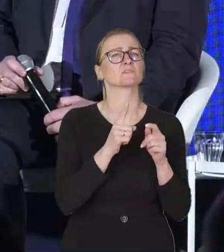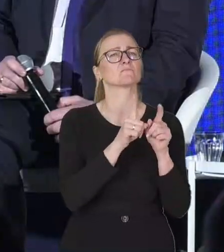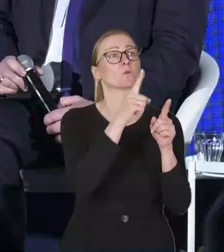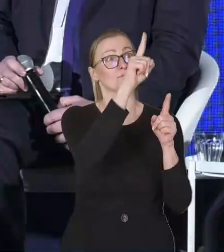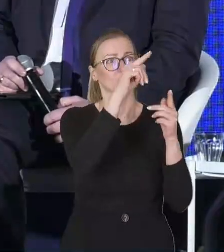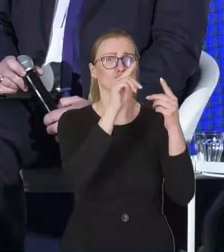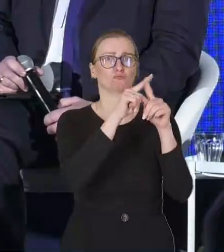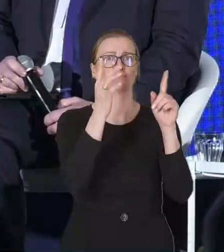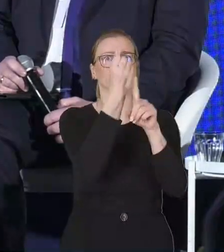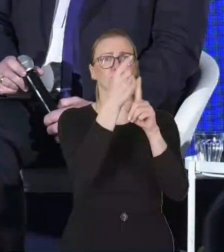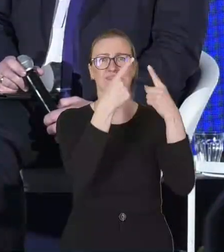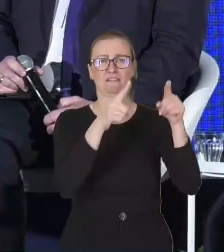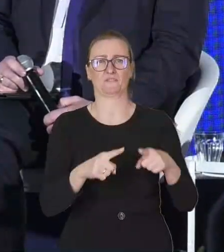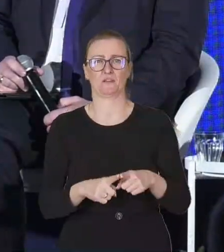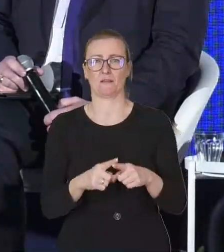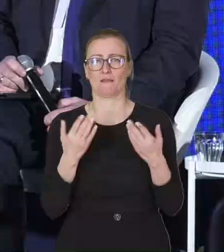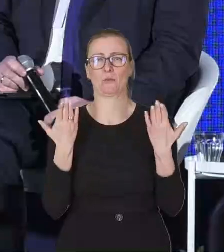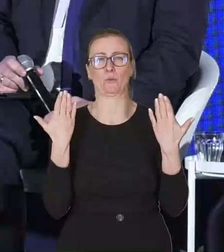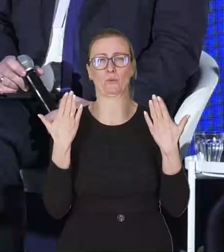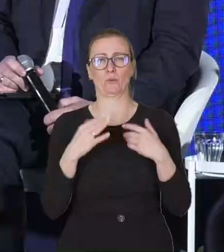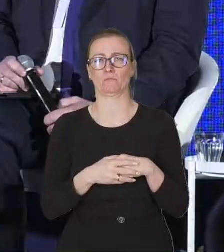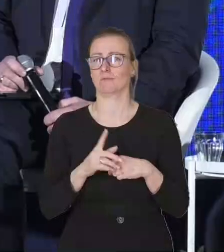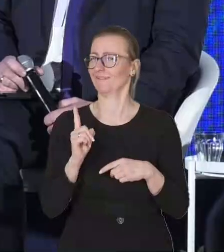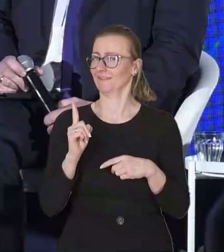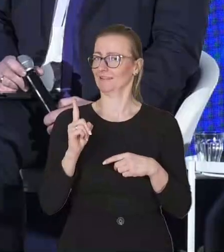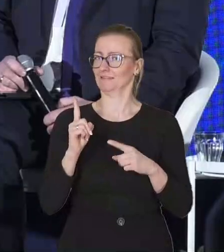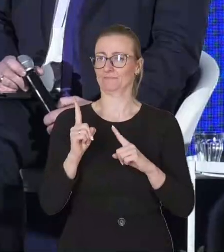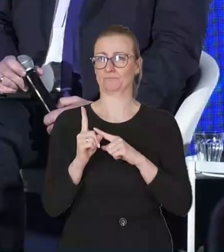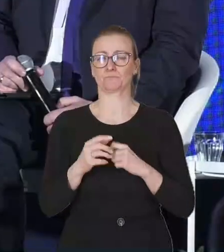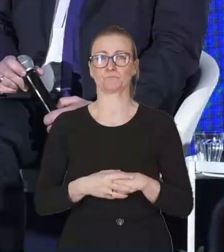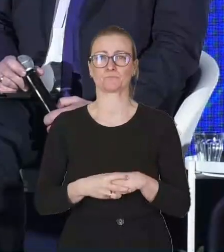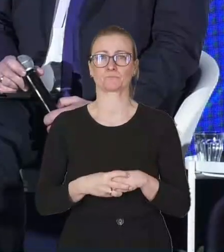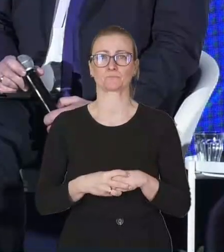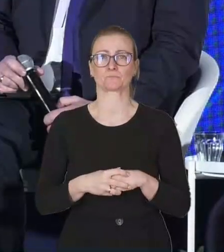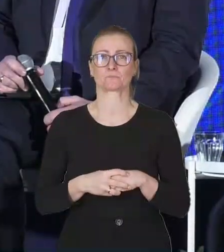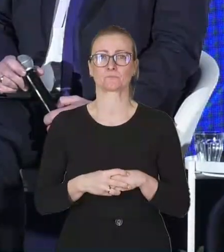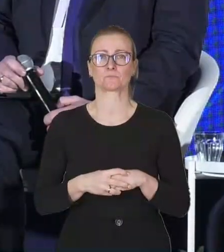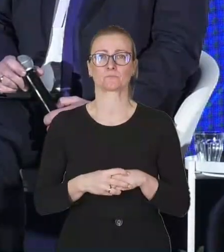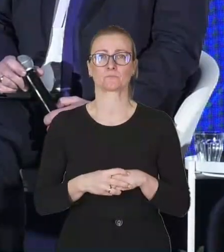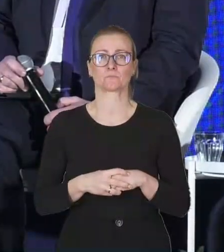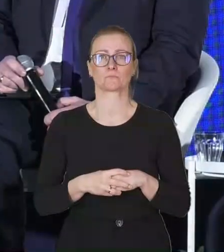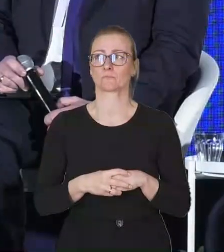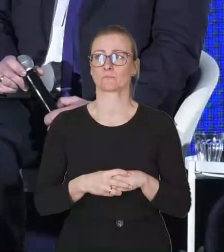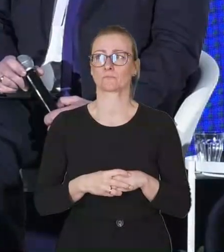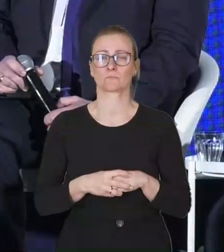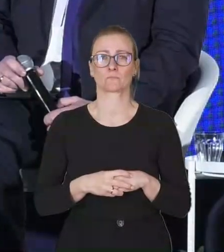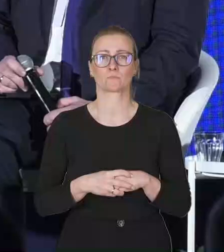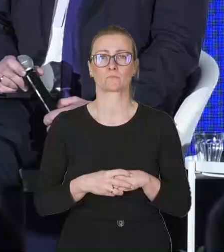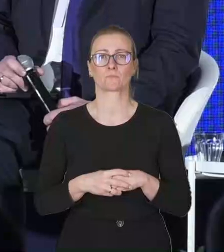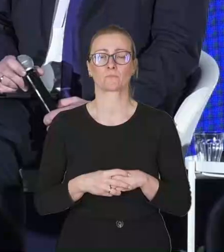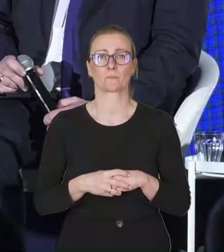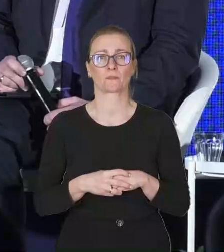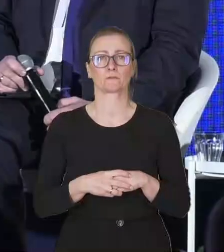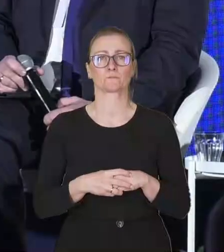think anyway, to develop the messenger RNA technology that helped us at